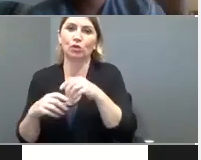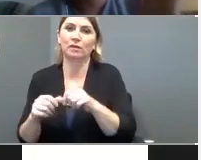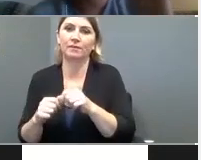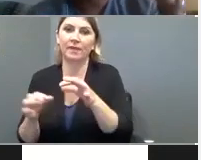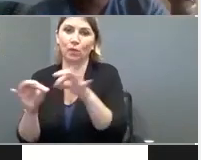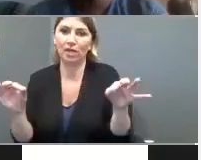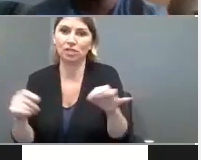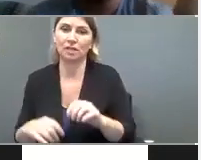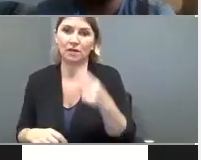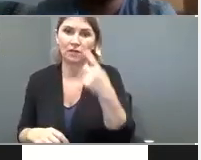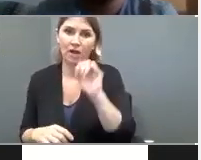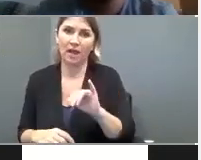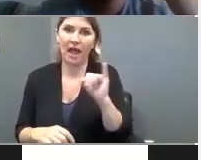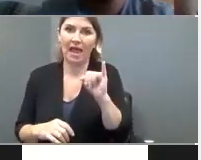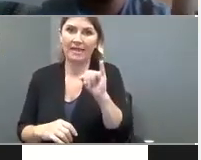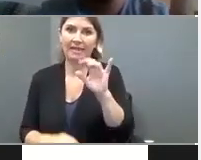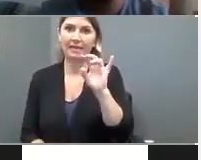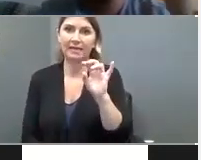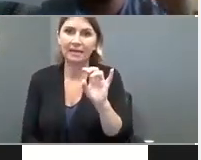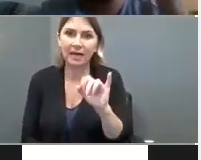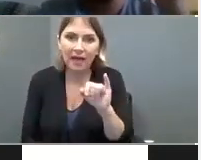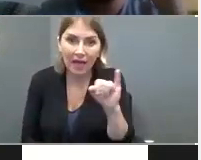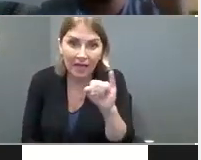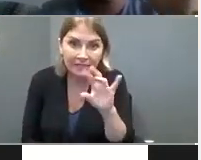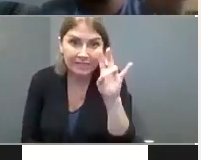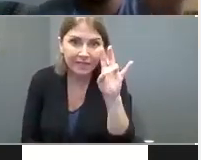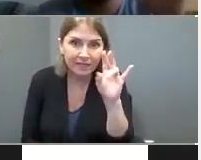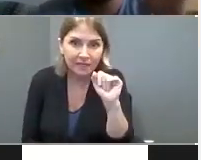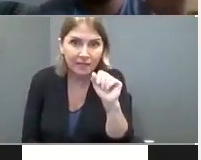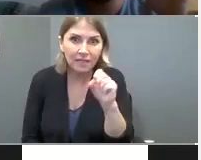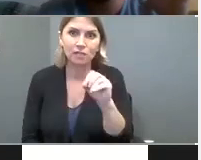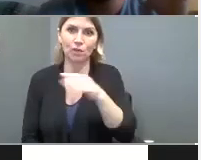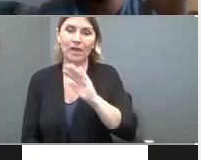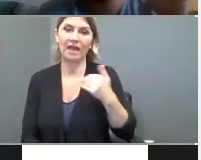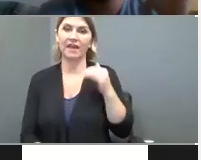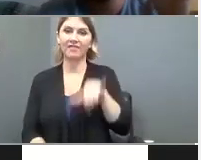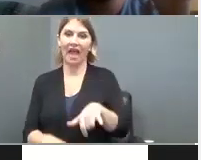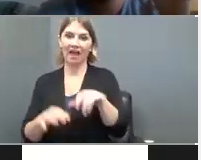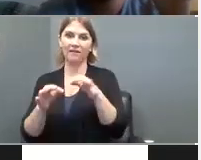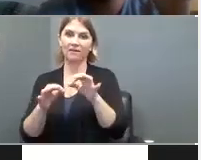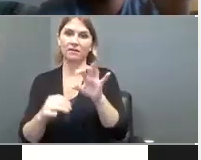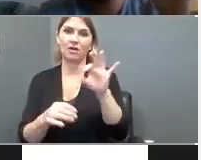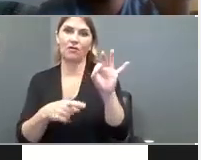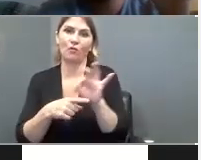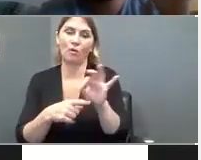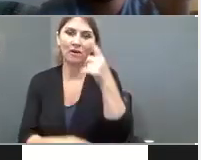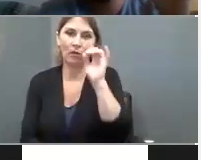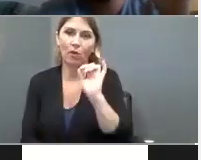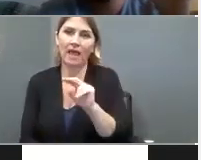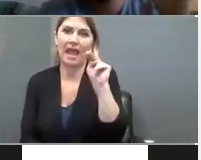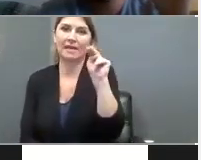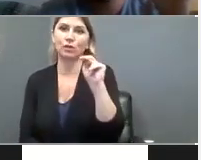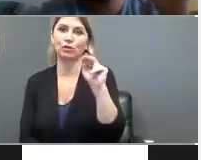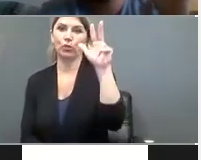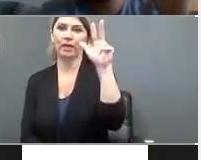over depends on I itself. So in such cases, we have to remember this formula that it is usually n raised to the power